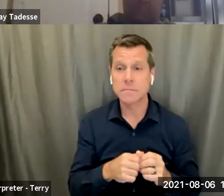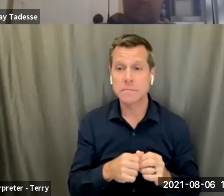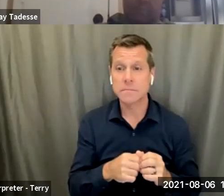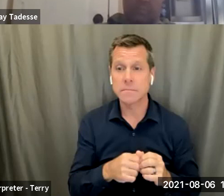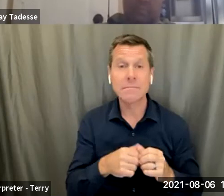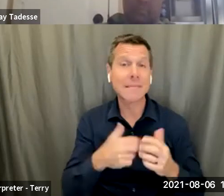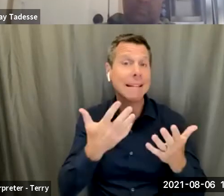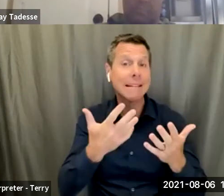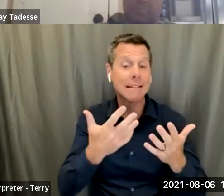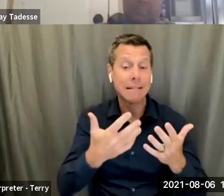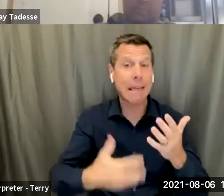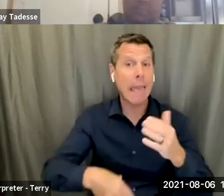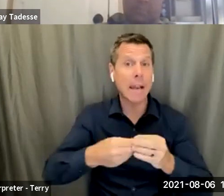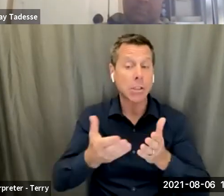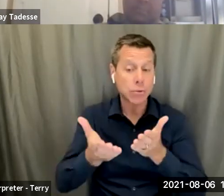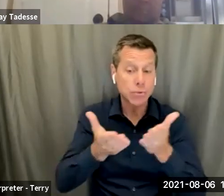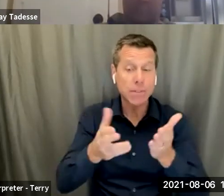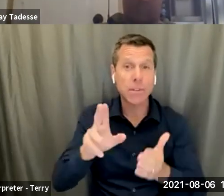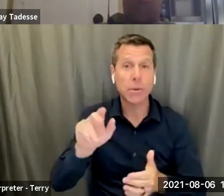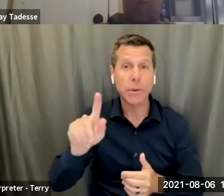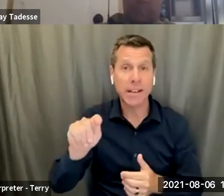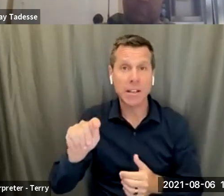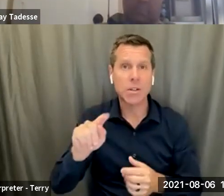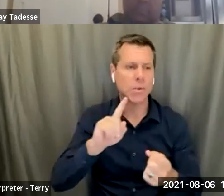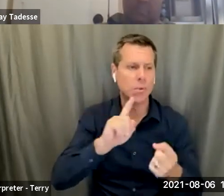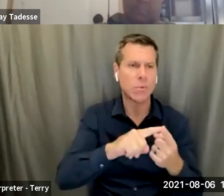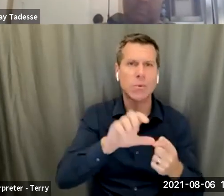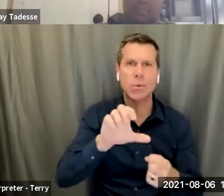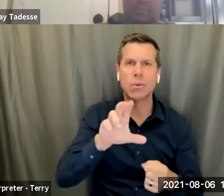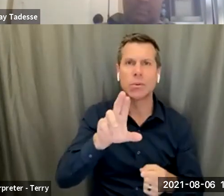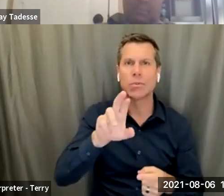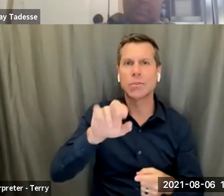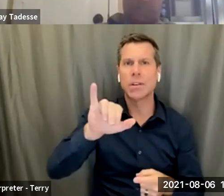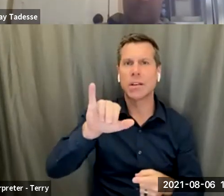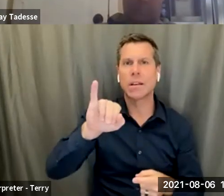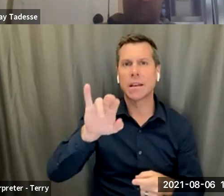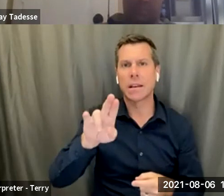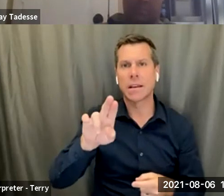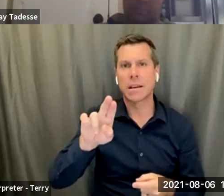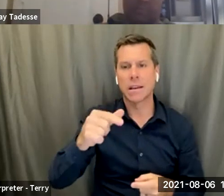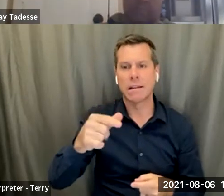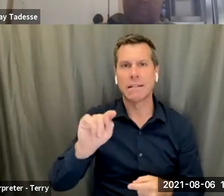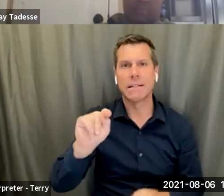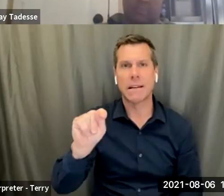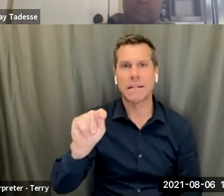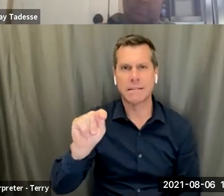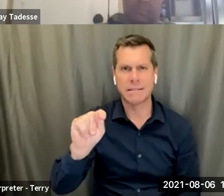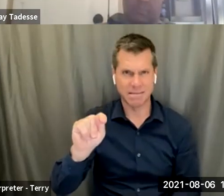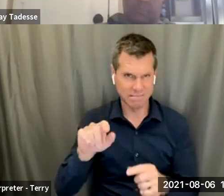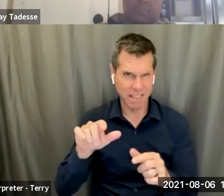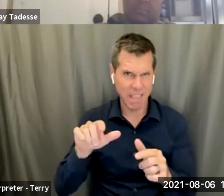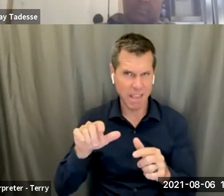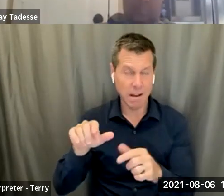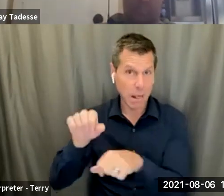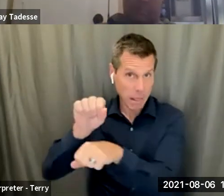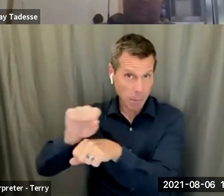the service units to CurricuLearn, will that include Career and Employment Center? Oh, yeah. And Yeah.